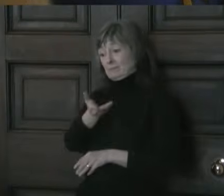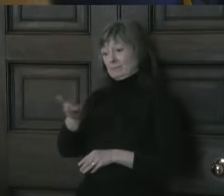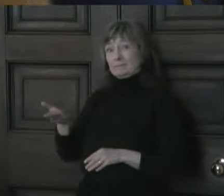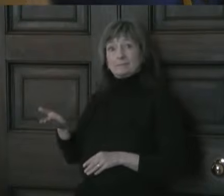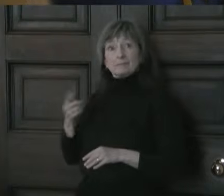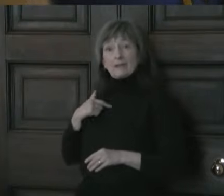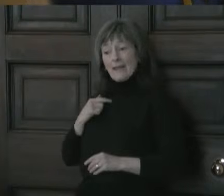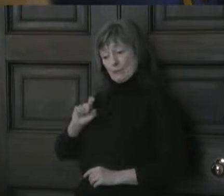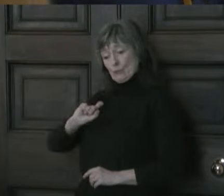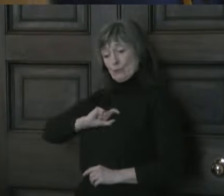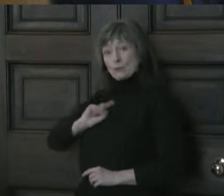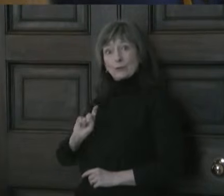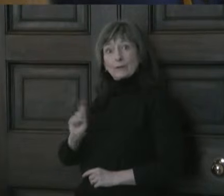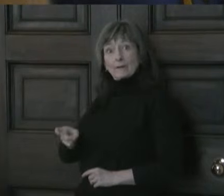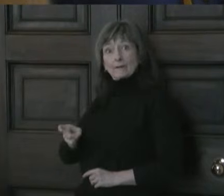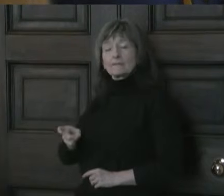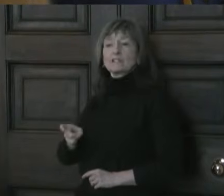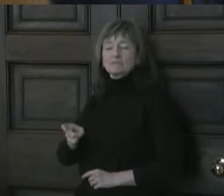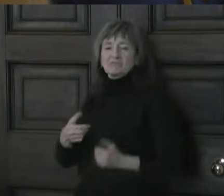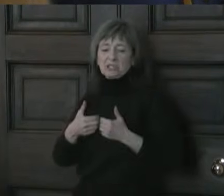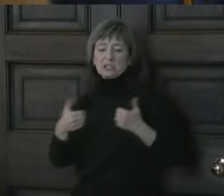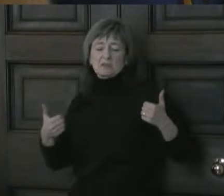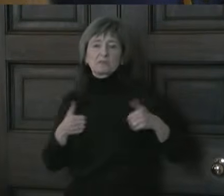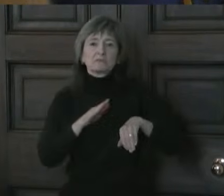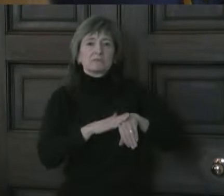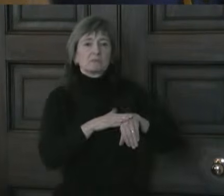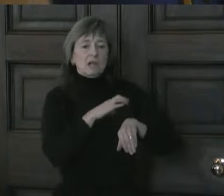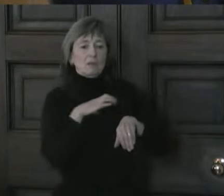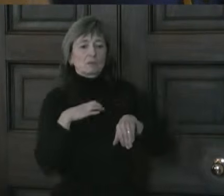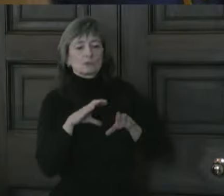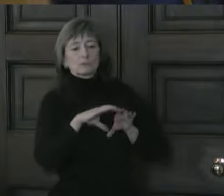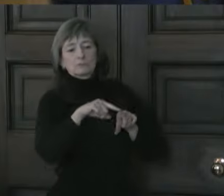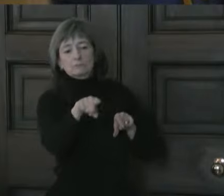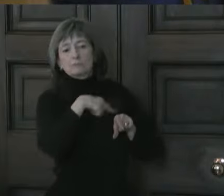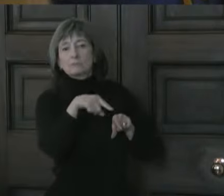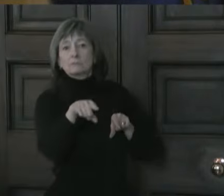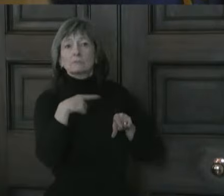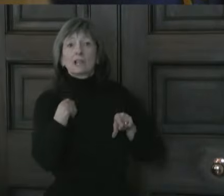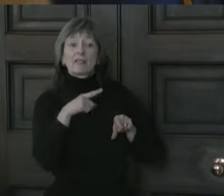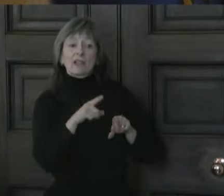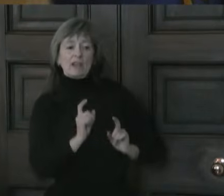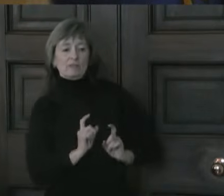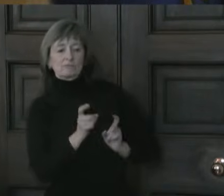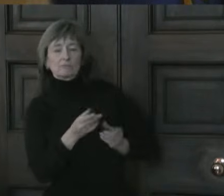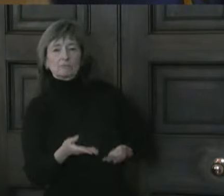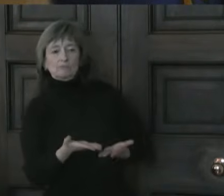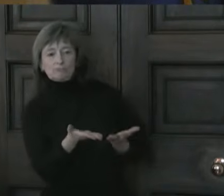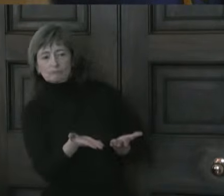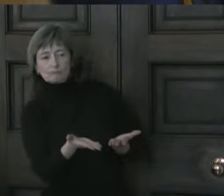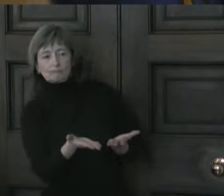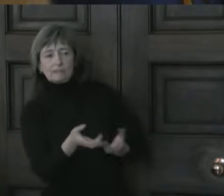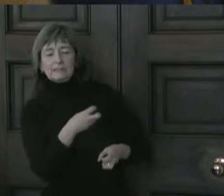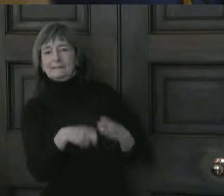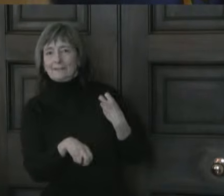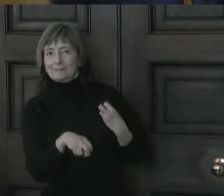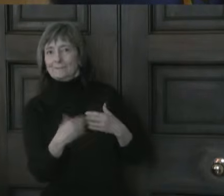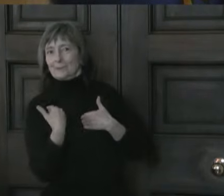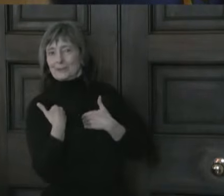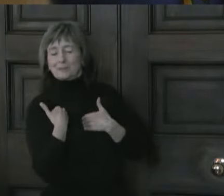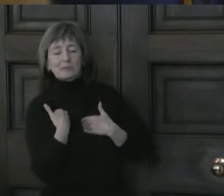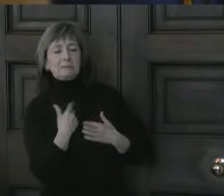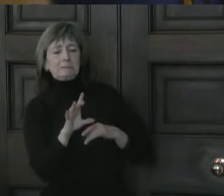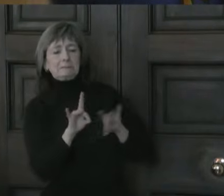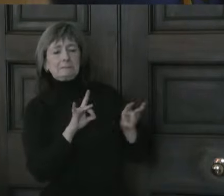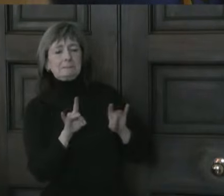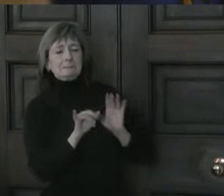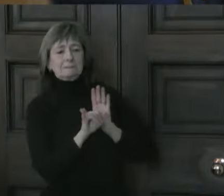the Order is made by a separate advisory council who is charged with the very difficult responsibility